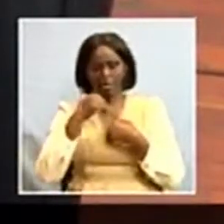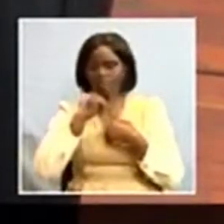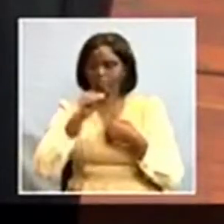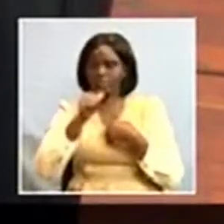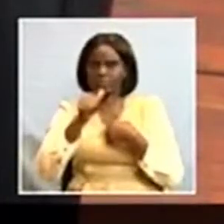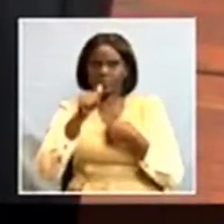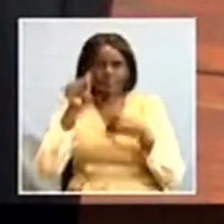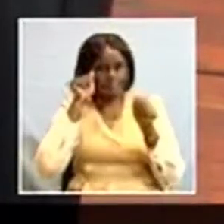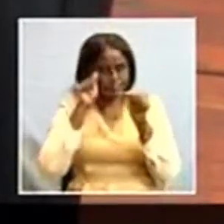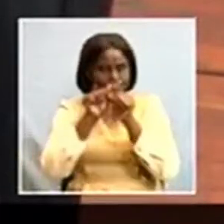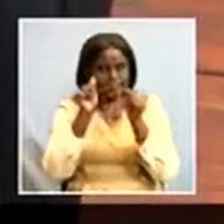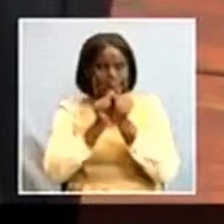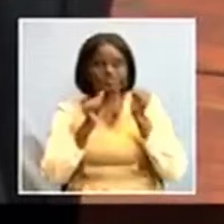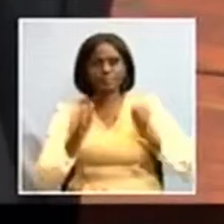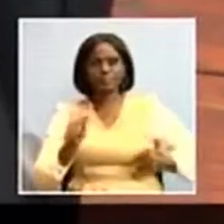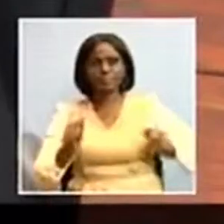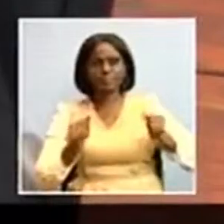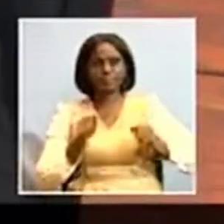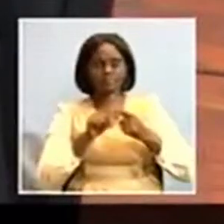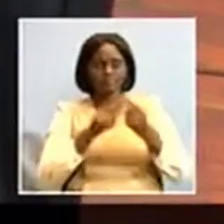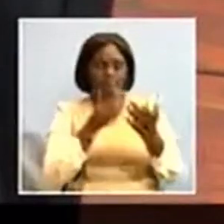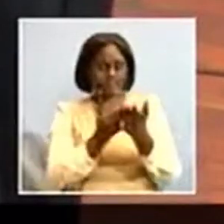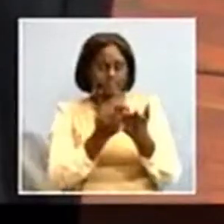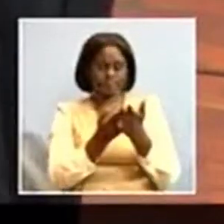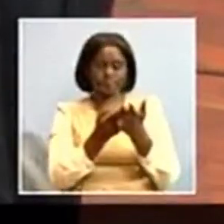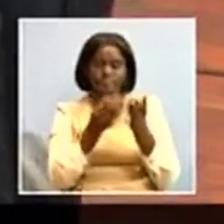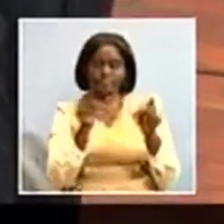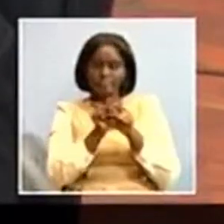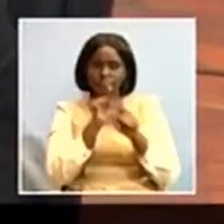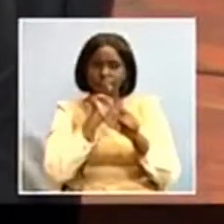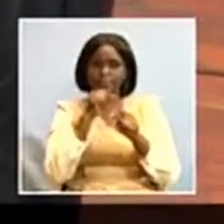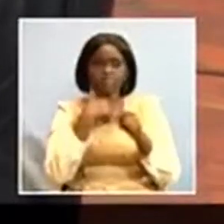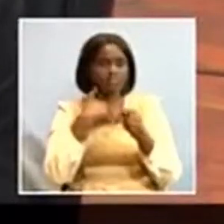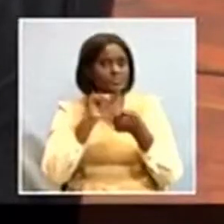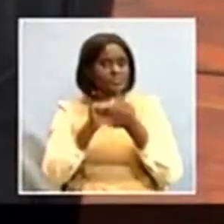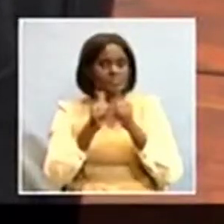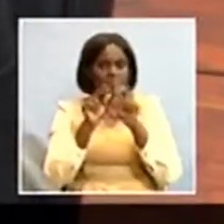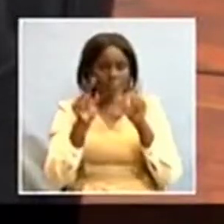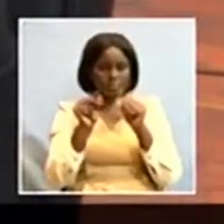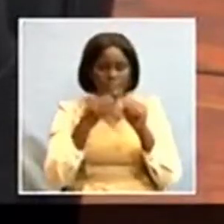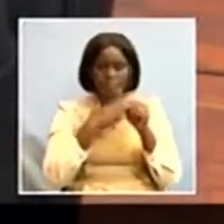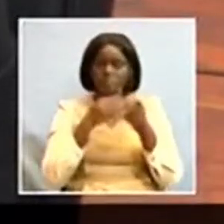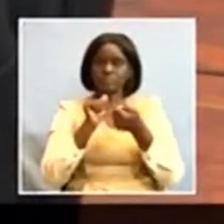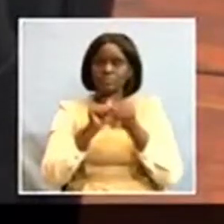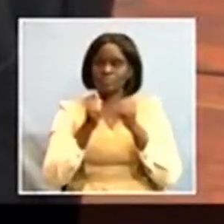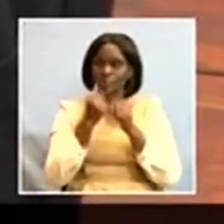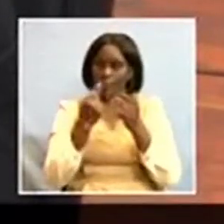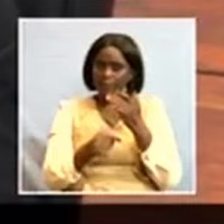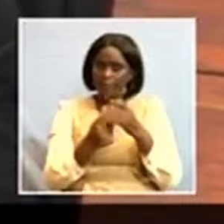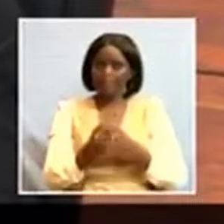compromising very well with the chiefs. But here, that is not my query. My query is that